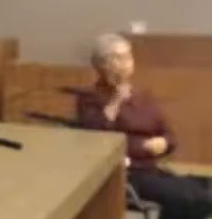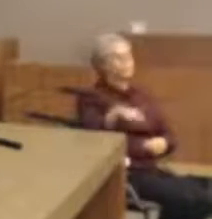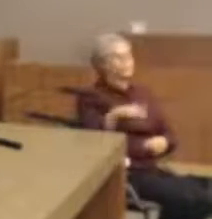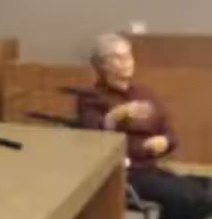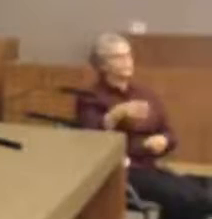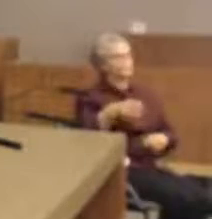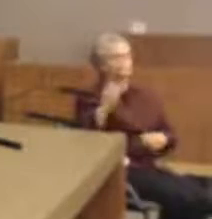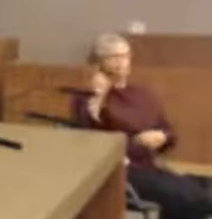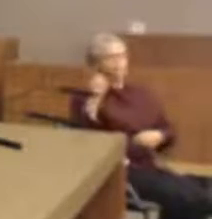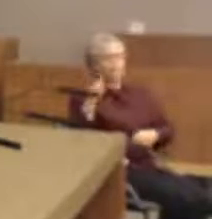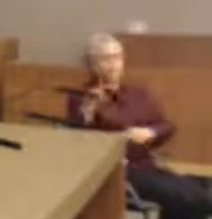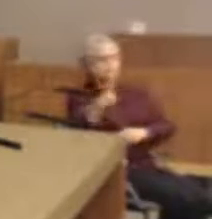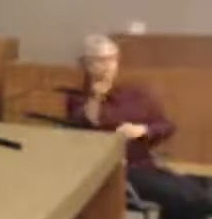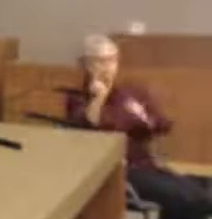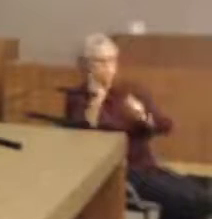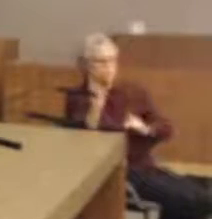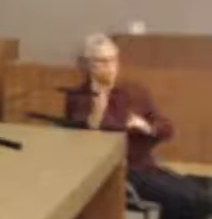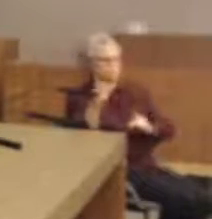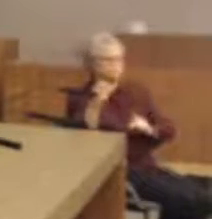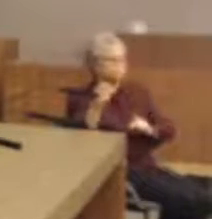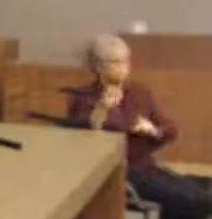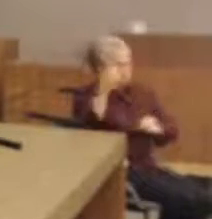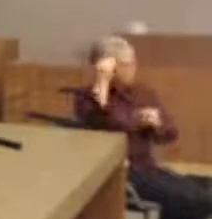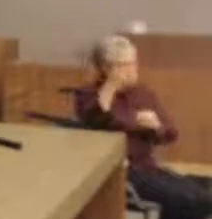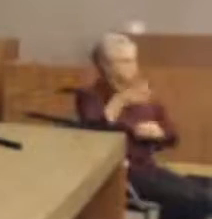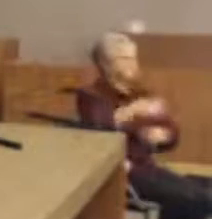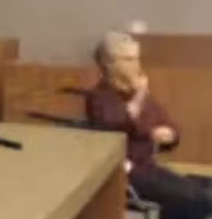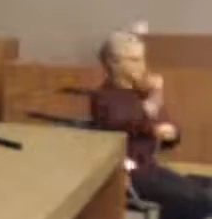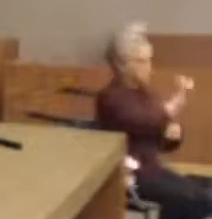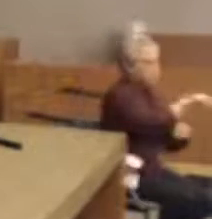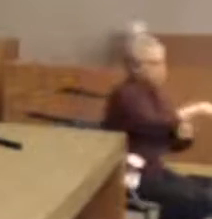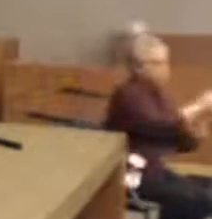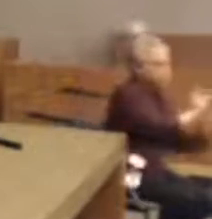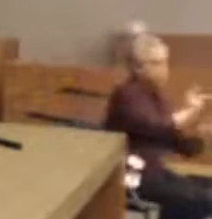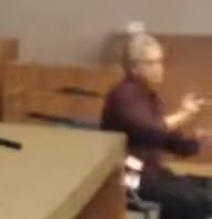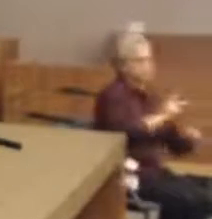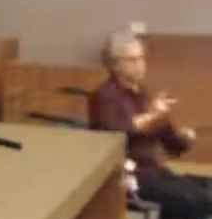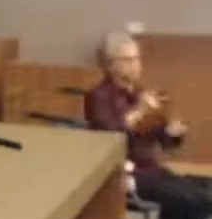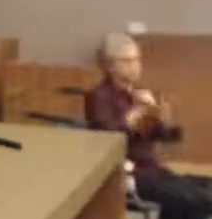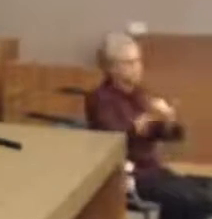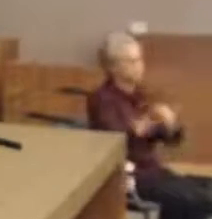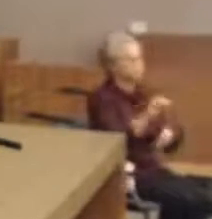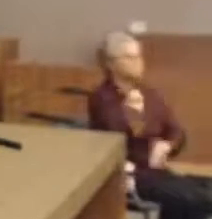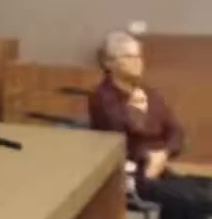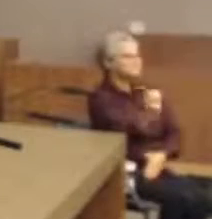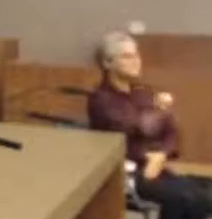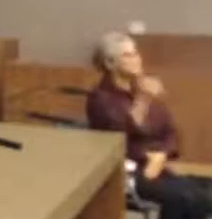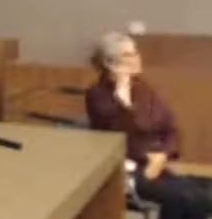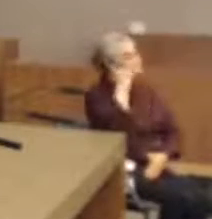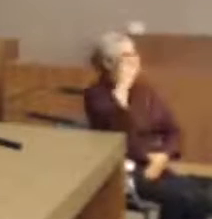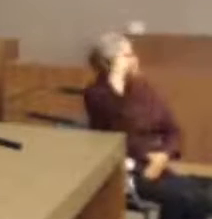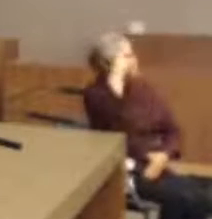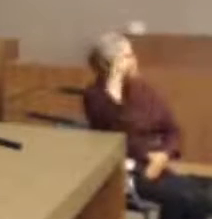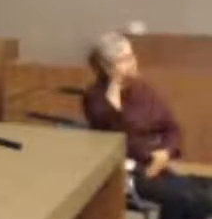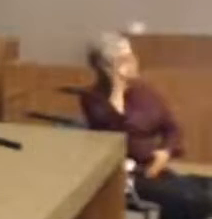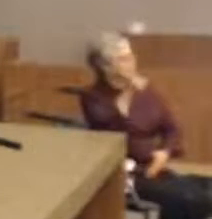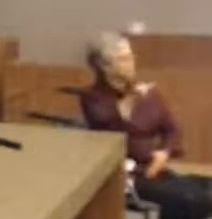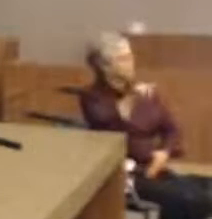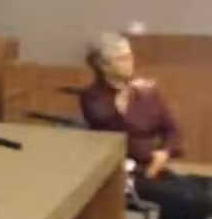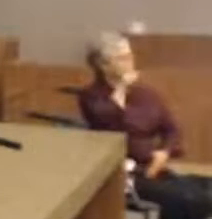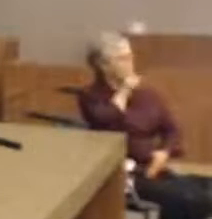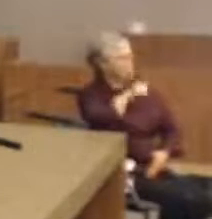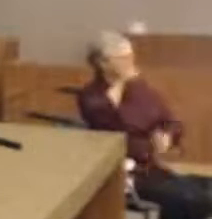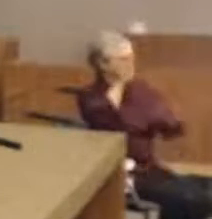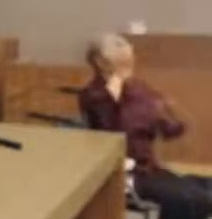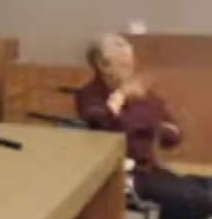some capacity issues for both of those groups, right? And if we thought about it that way, rather than our internal bias about